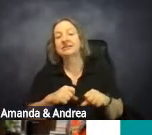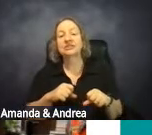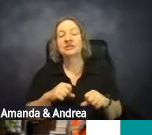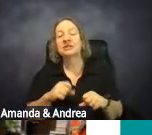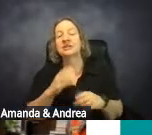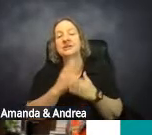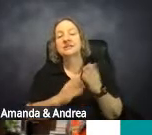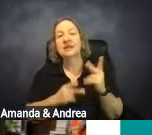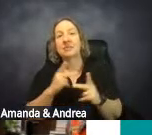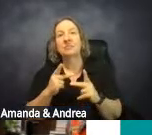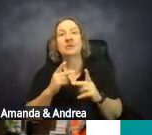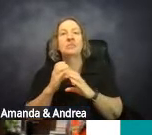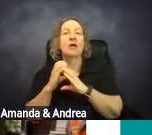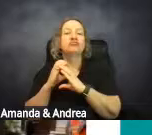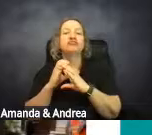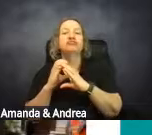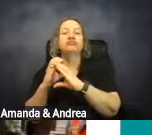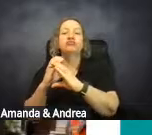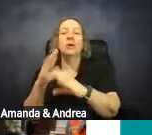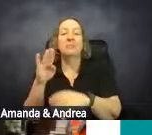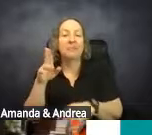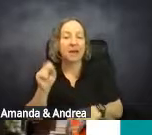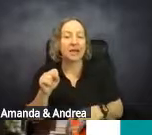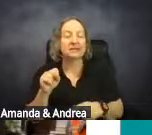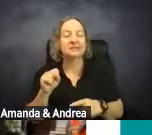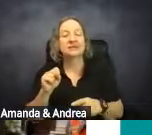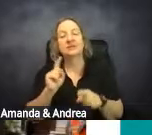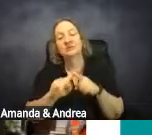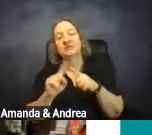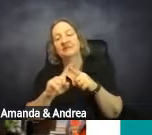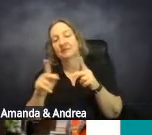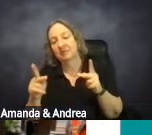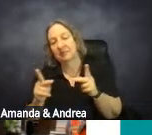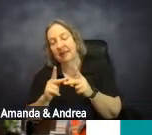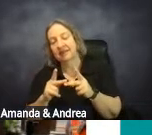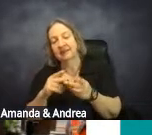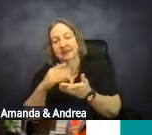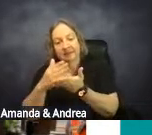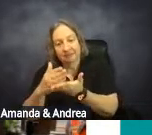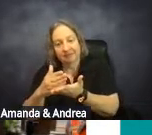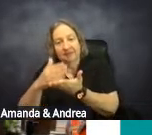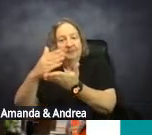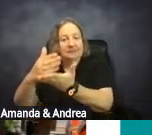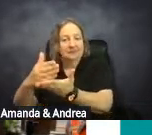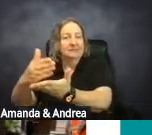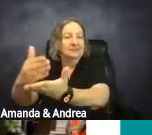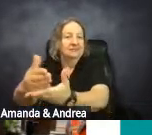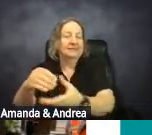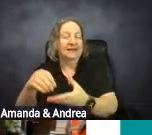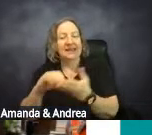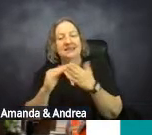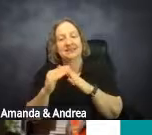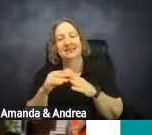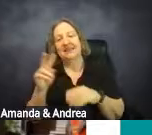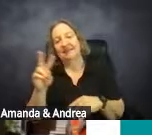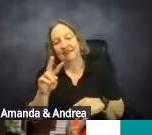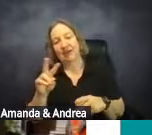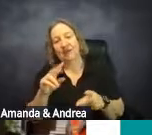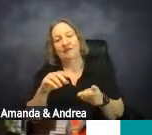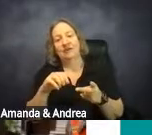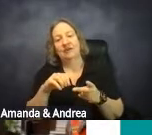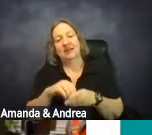a bus to different elements of the City of Vancouver and Clark County's